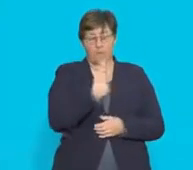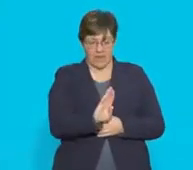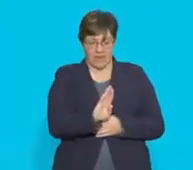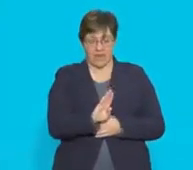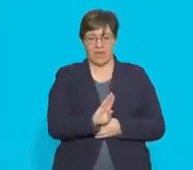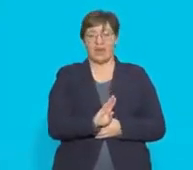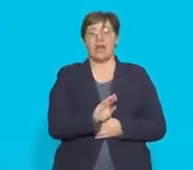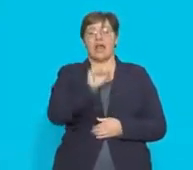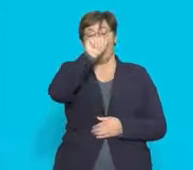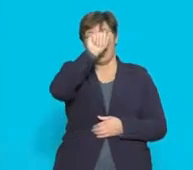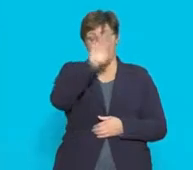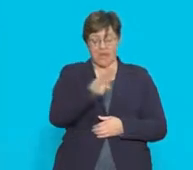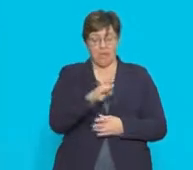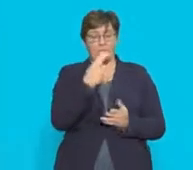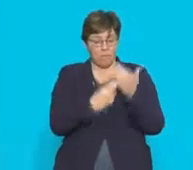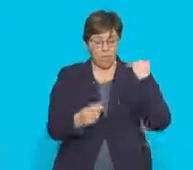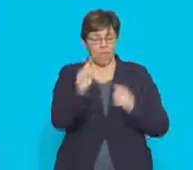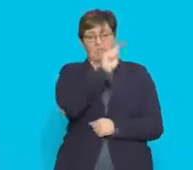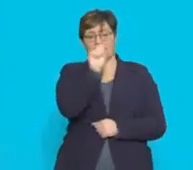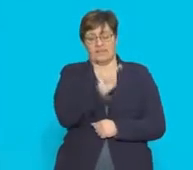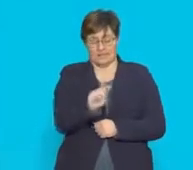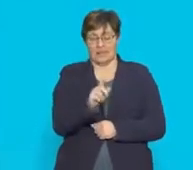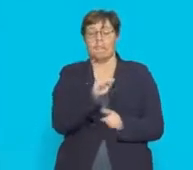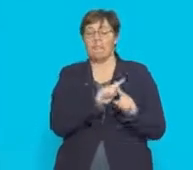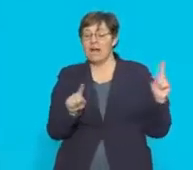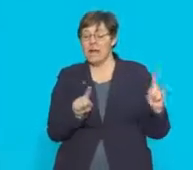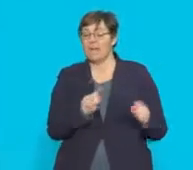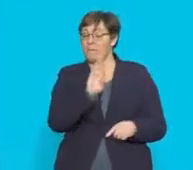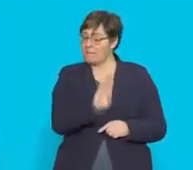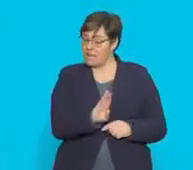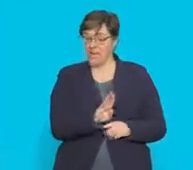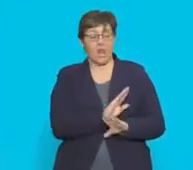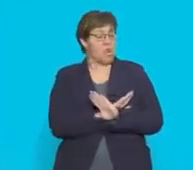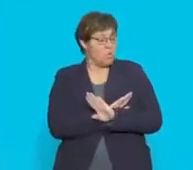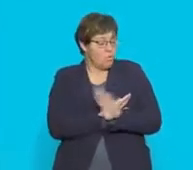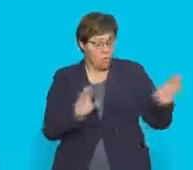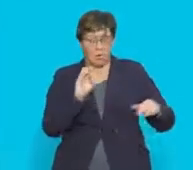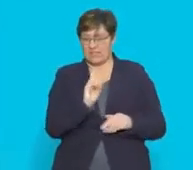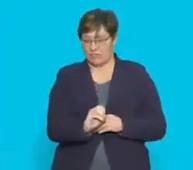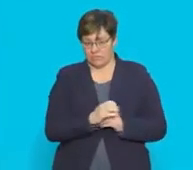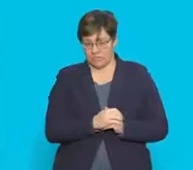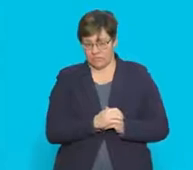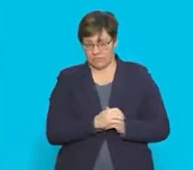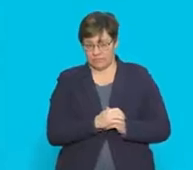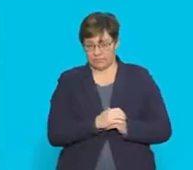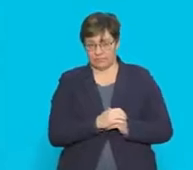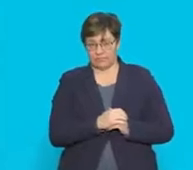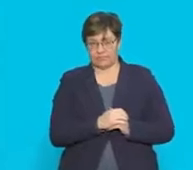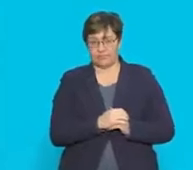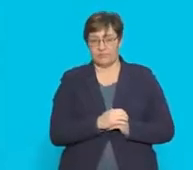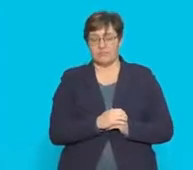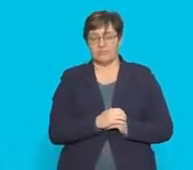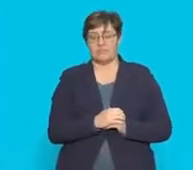a and b are integers, but provided that b is definitely not equals to